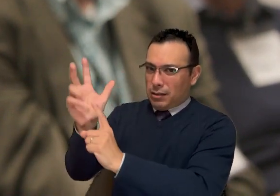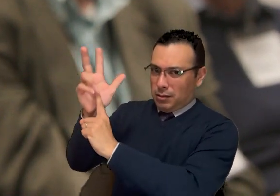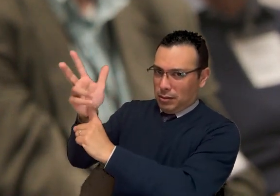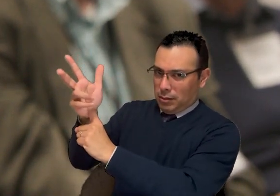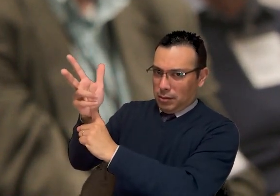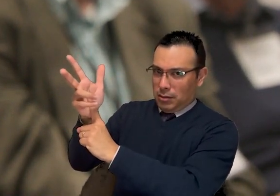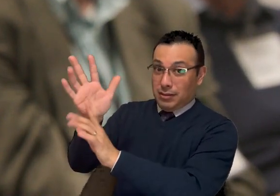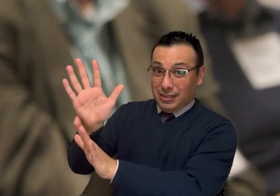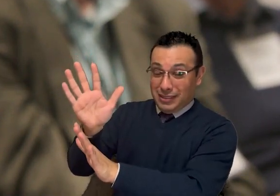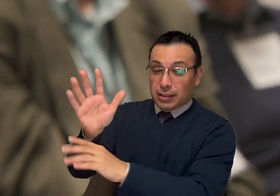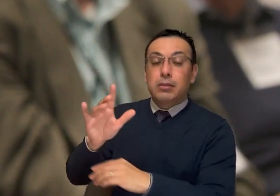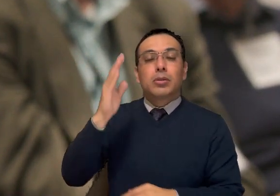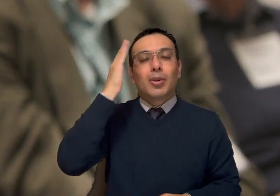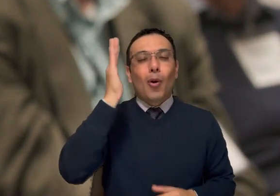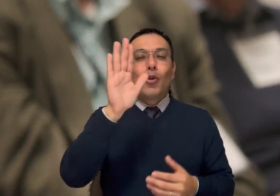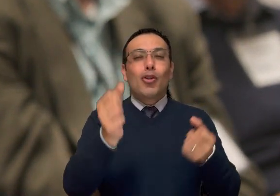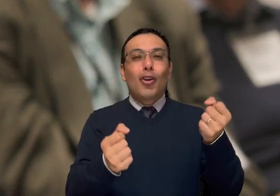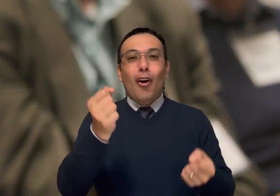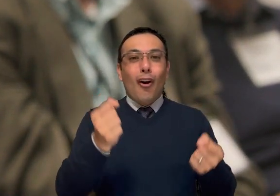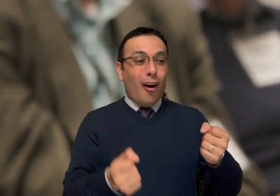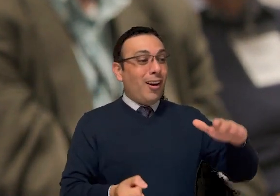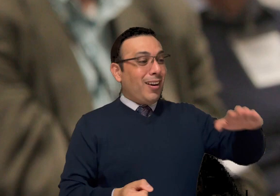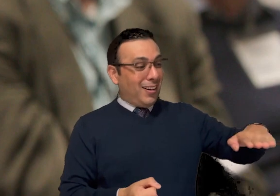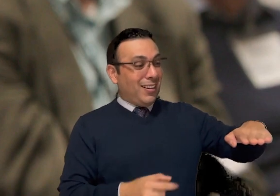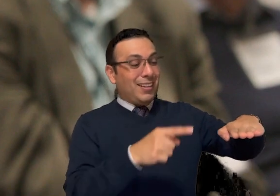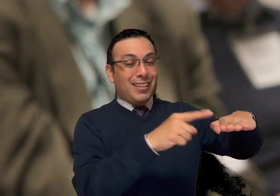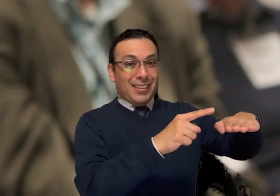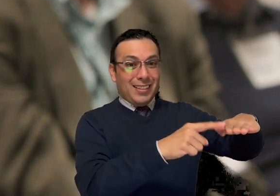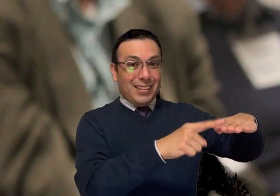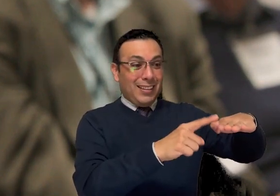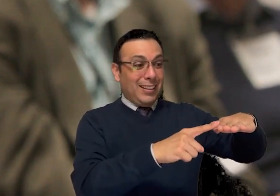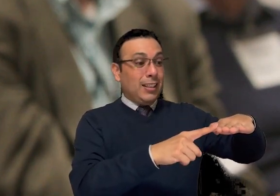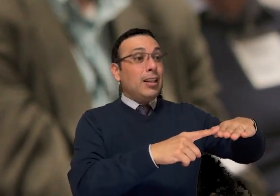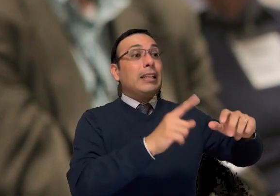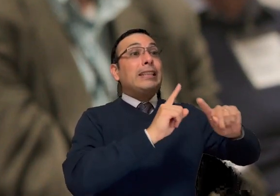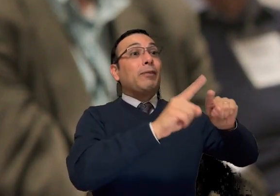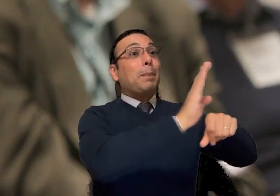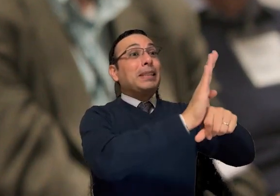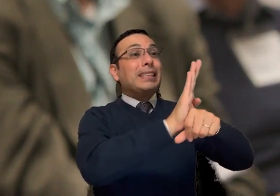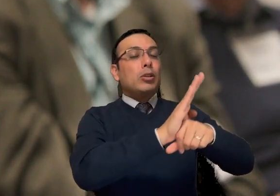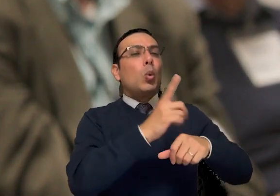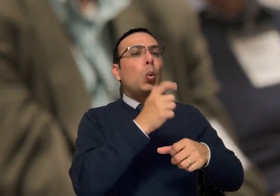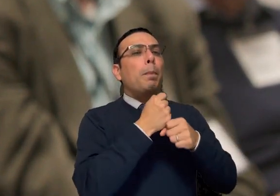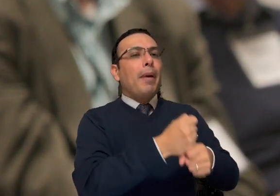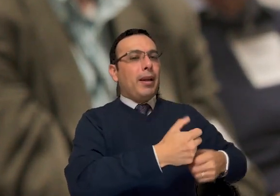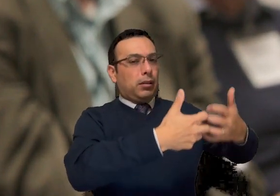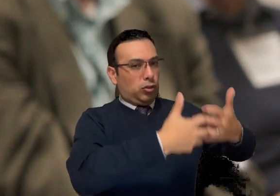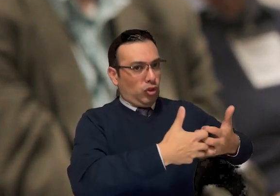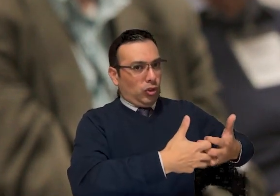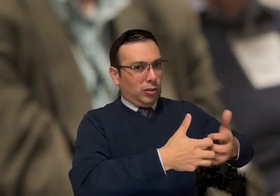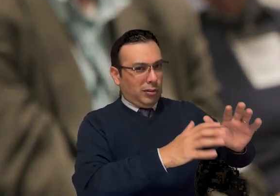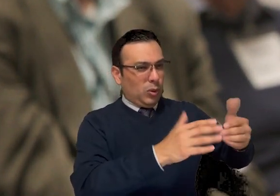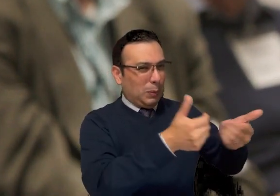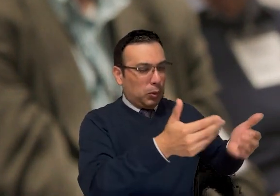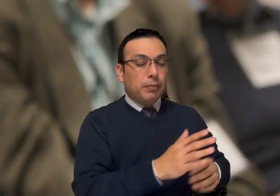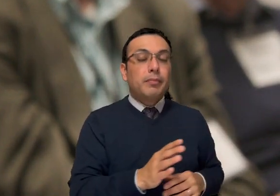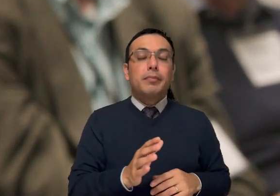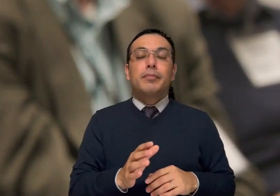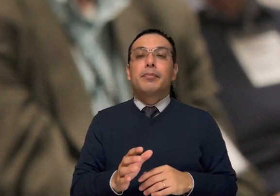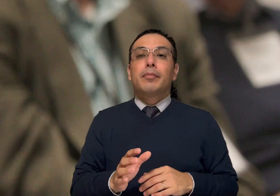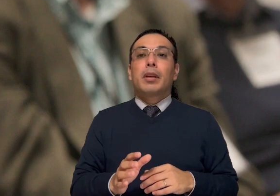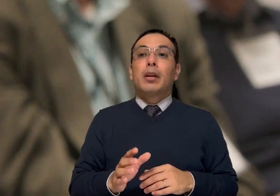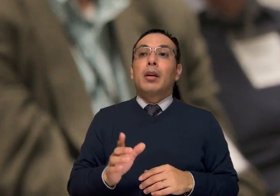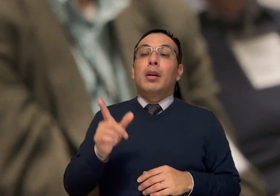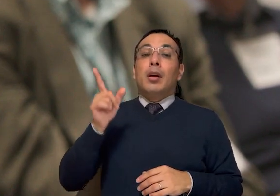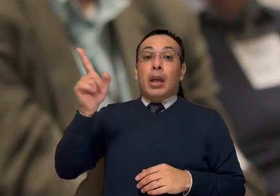it's like the engine manufacturer for the auto industry. It's not the auto industry itself, right? But three things. One, huge